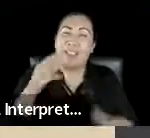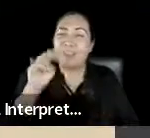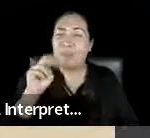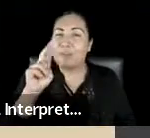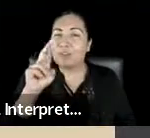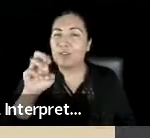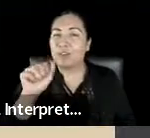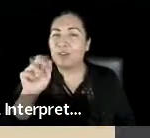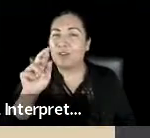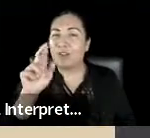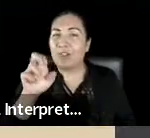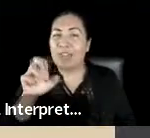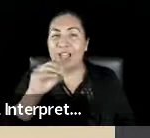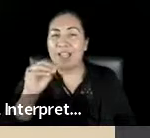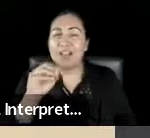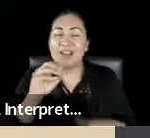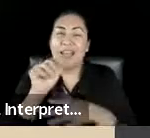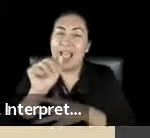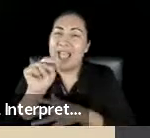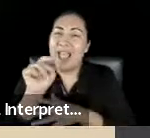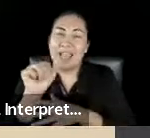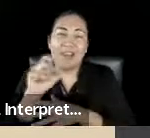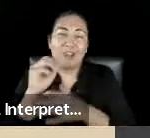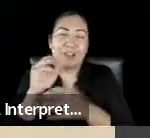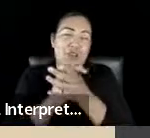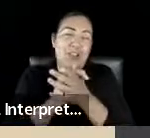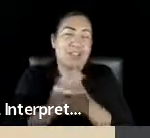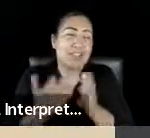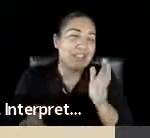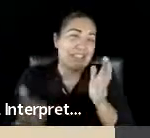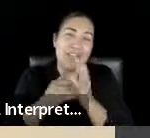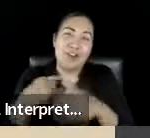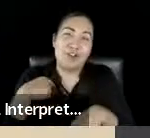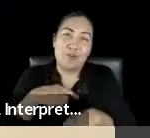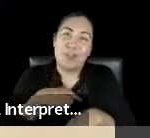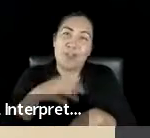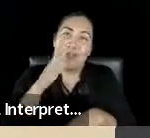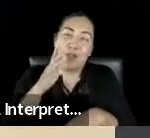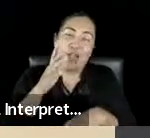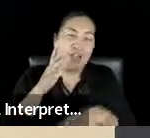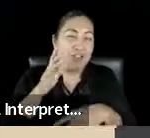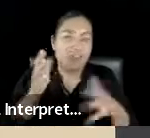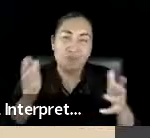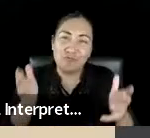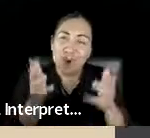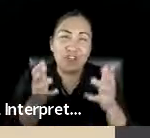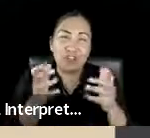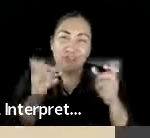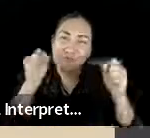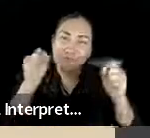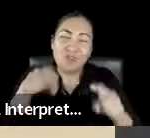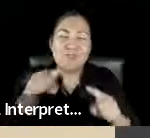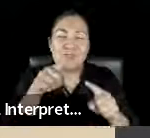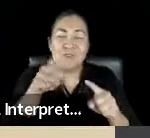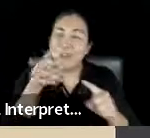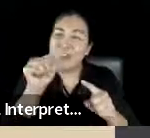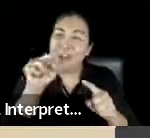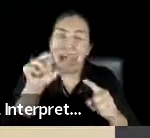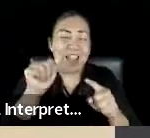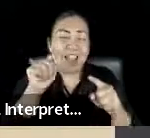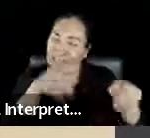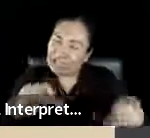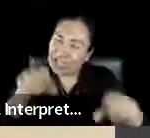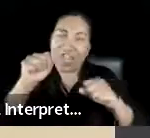just congratulate them for us. And again, we're going to be rooting for you from the sidelines. So you and Anna just go get with the world and take it over.